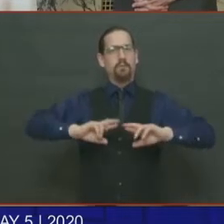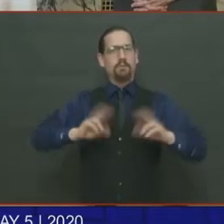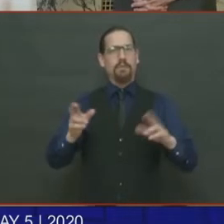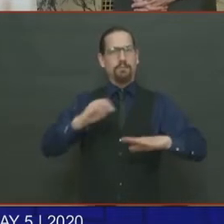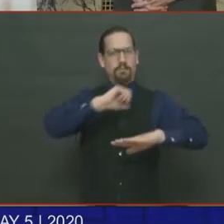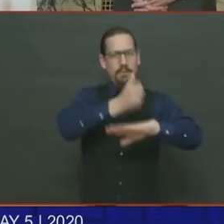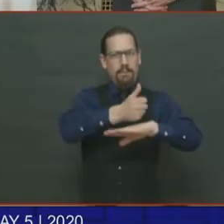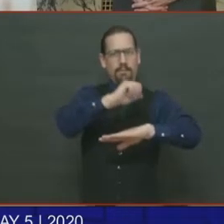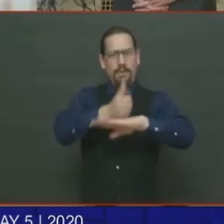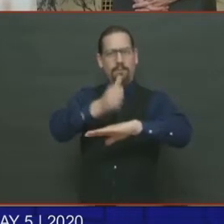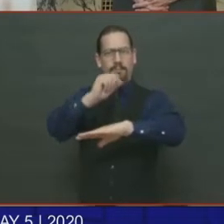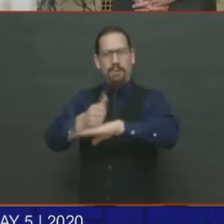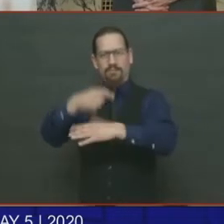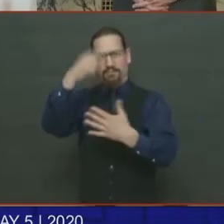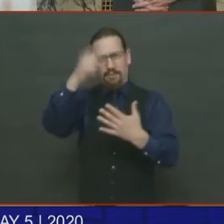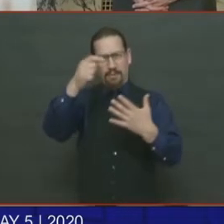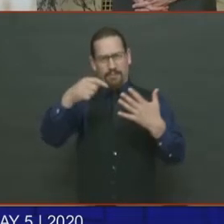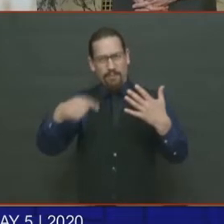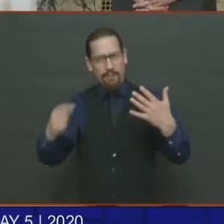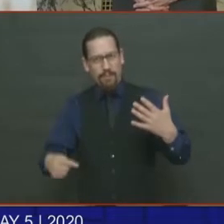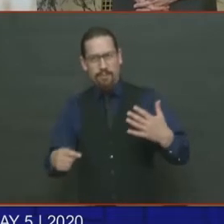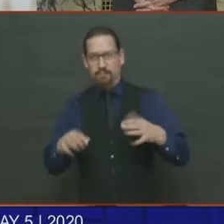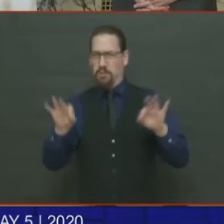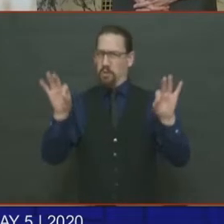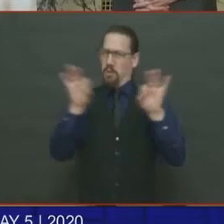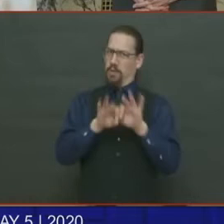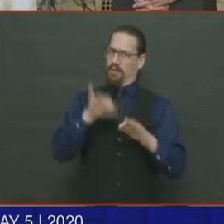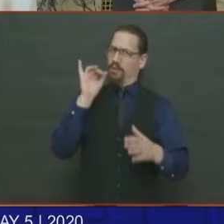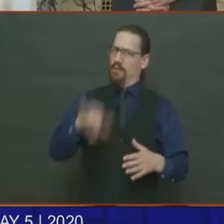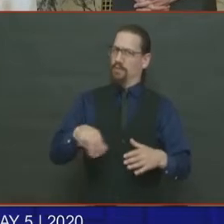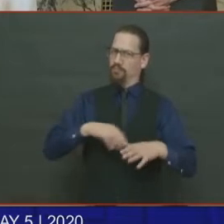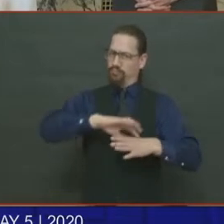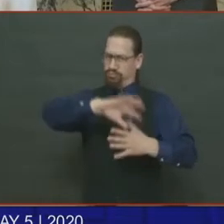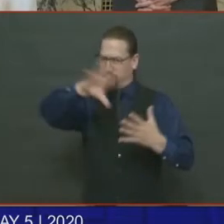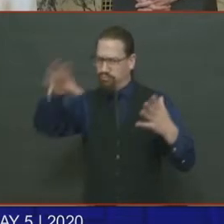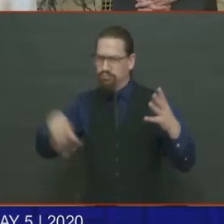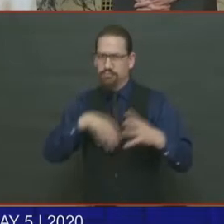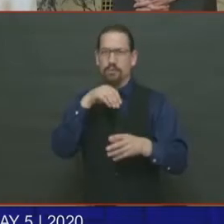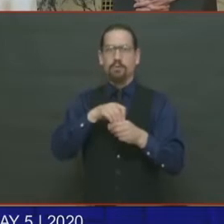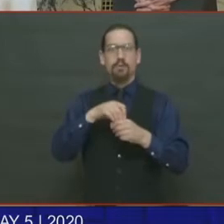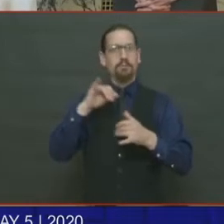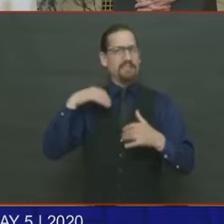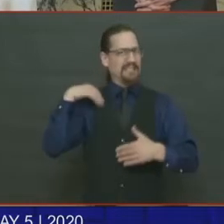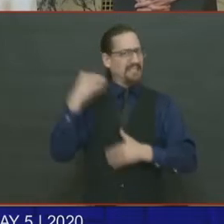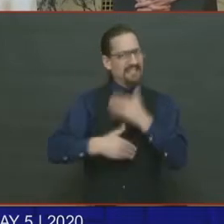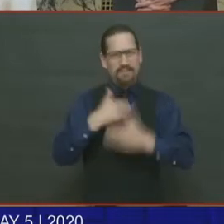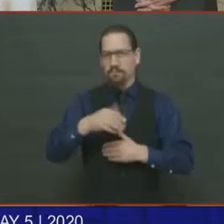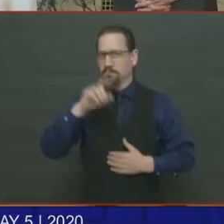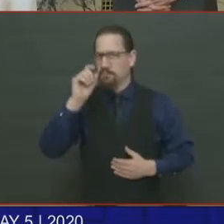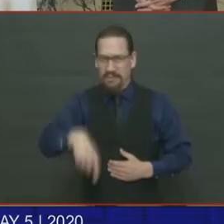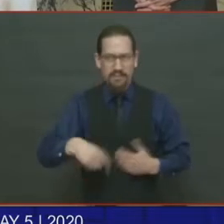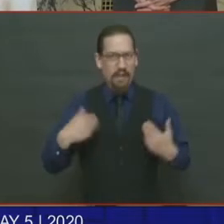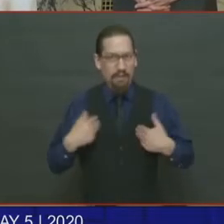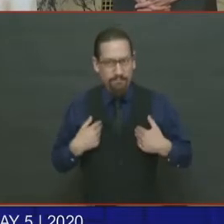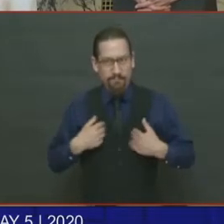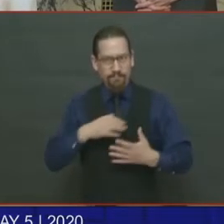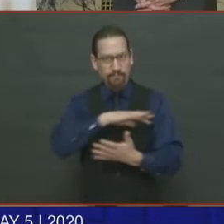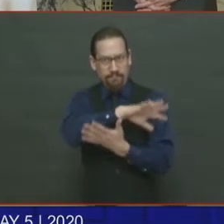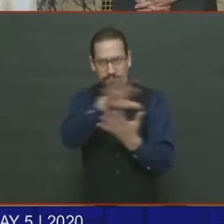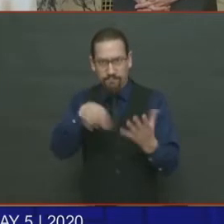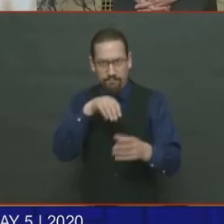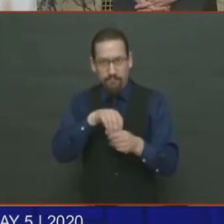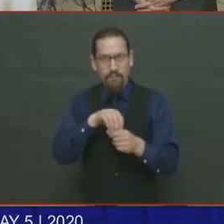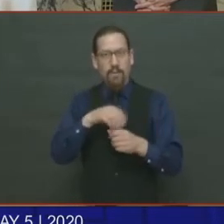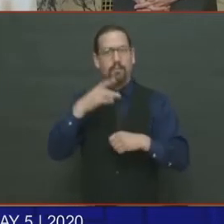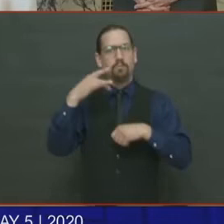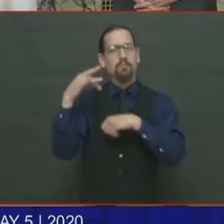matters. A day, a week, 2 weeks is a big deal. And we've been trying to get the information and resources to the people who need it and do